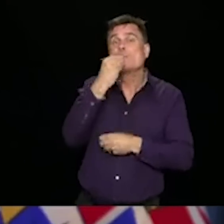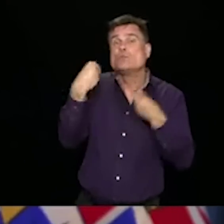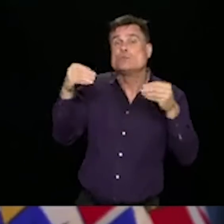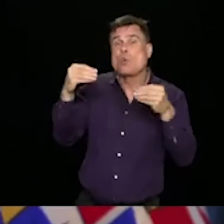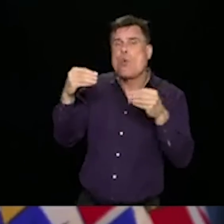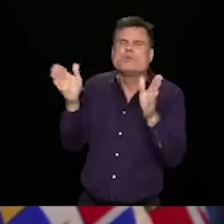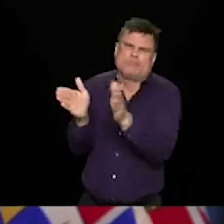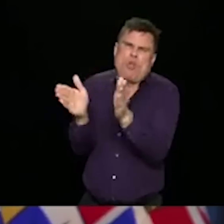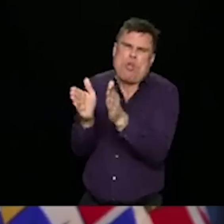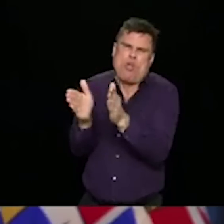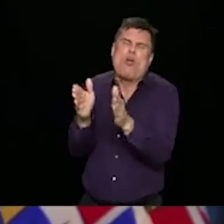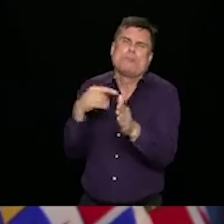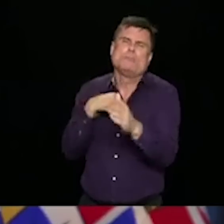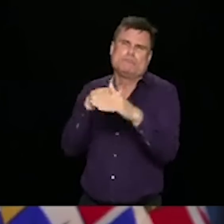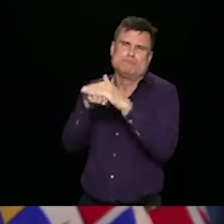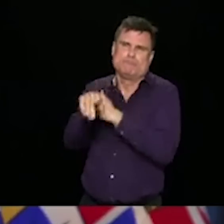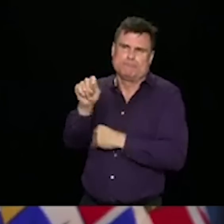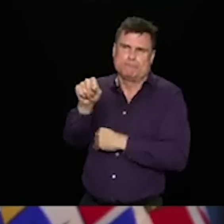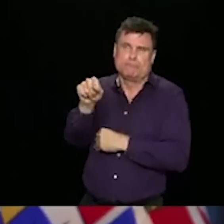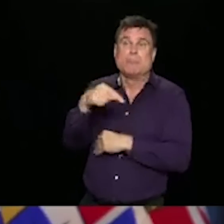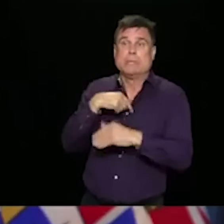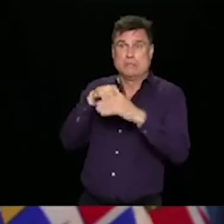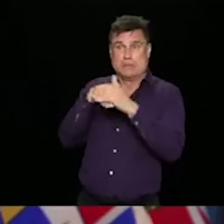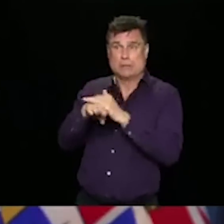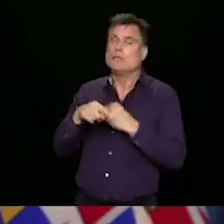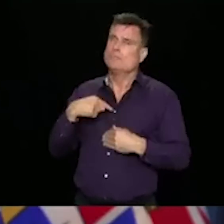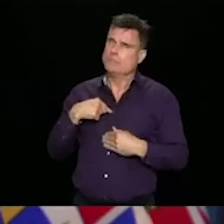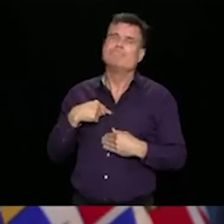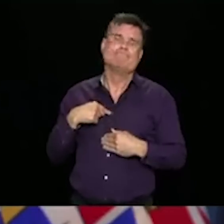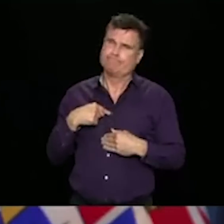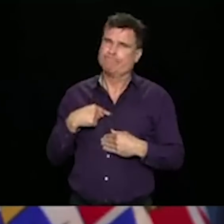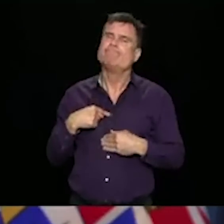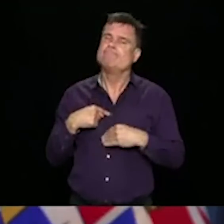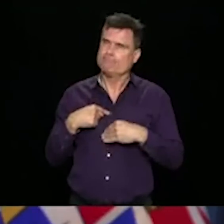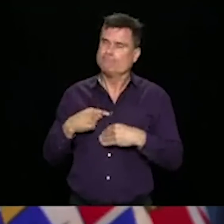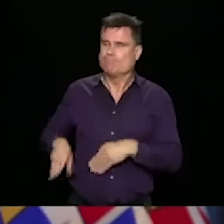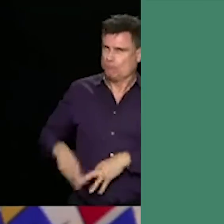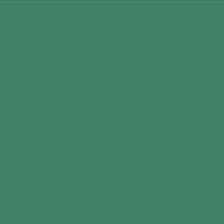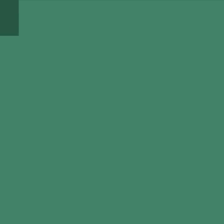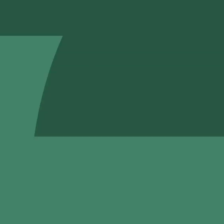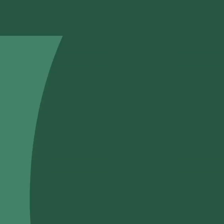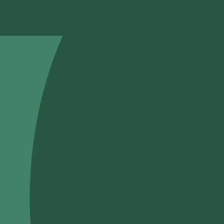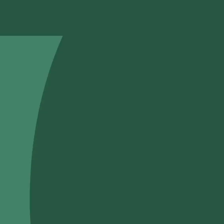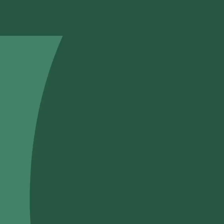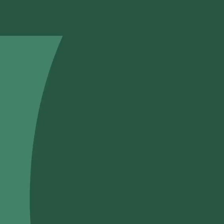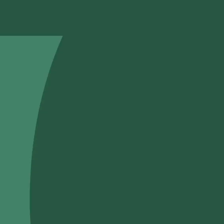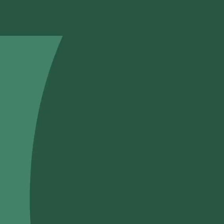I wear it when I'm in there just to make sure that I'm doing my bit to keep my droplets in as well.